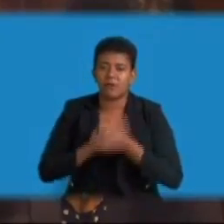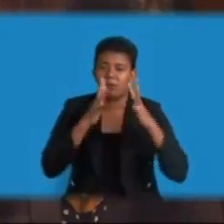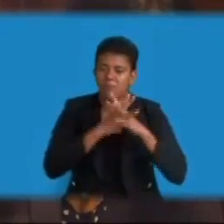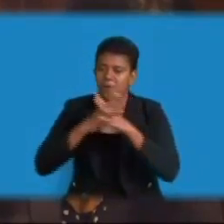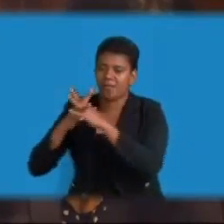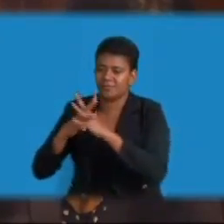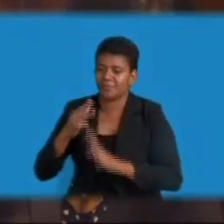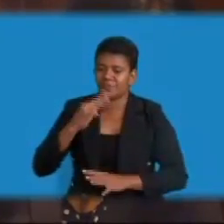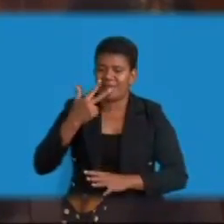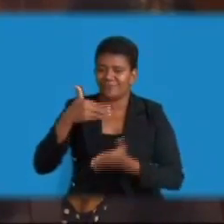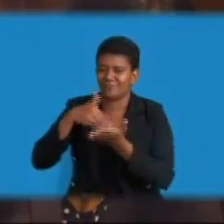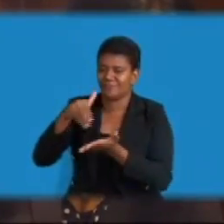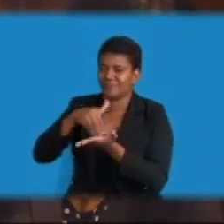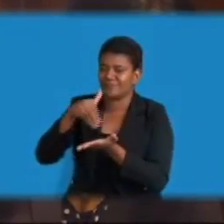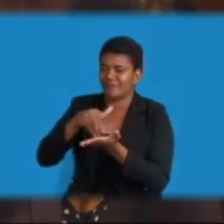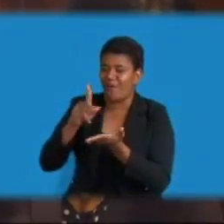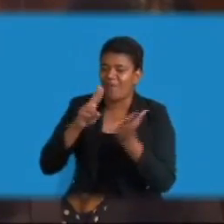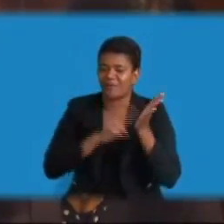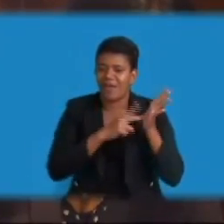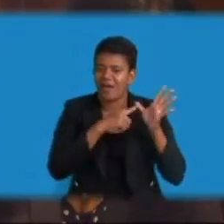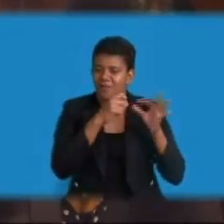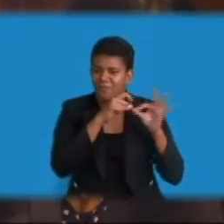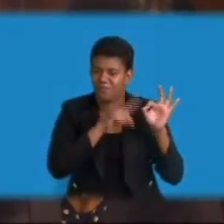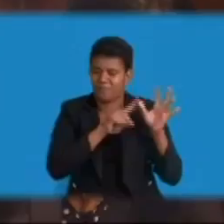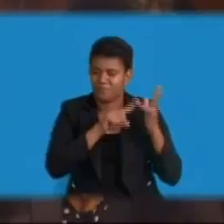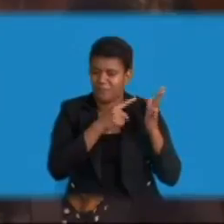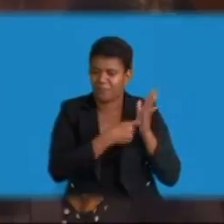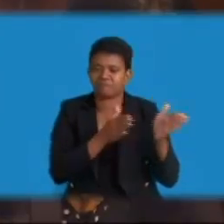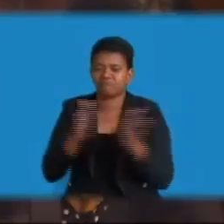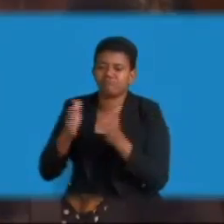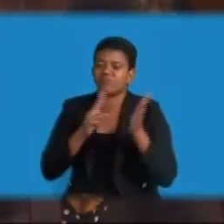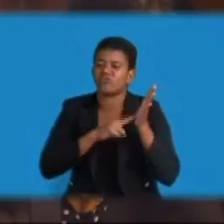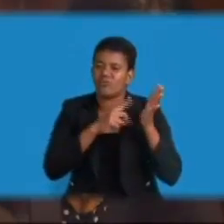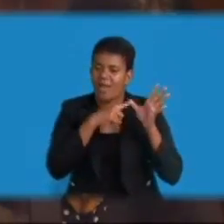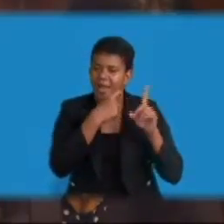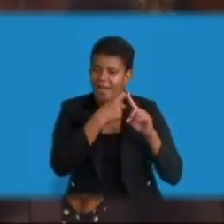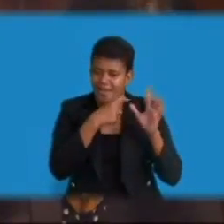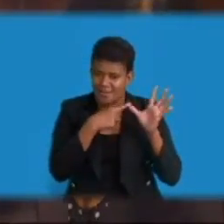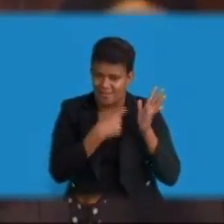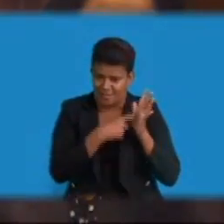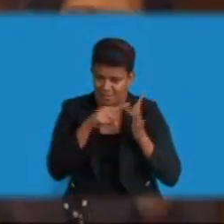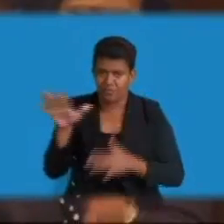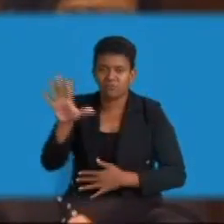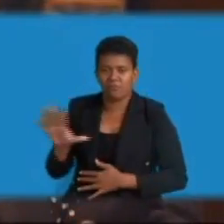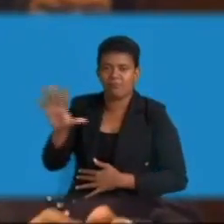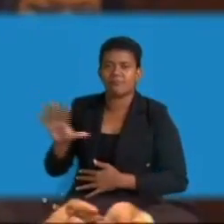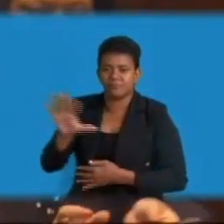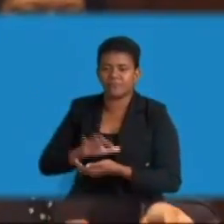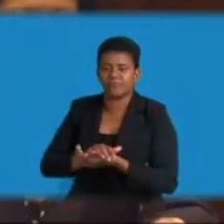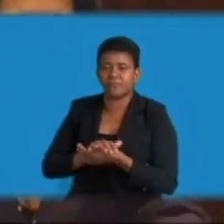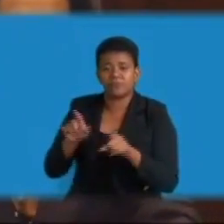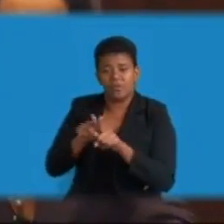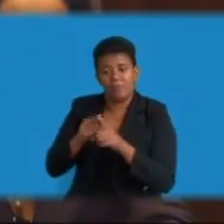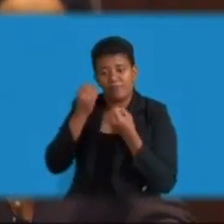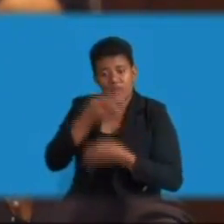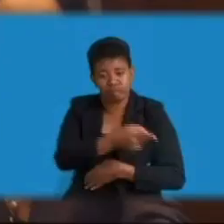approval notices for Nangoro in Rakiraki and Waimari informal settlement in Rakiraki. Madam Speaker, I'd also like to highlight to this House